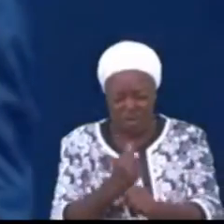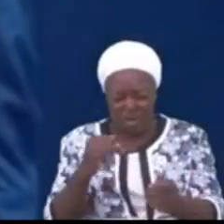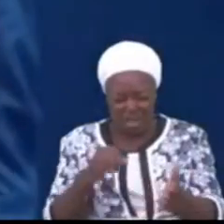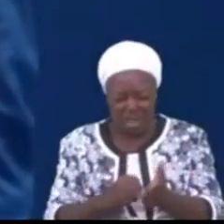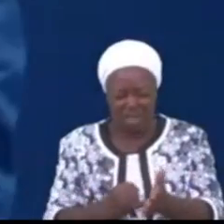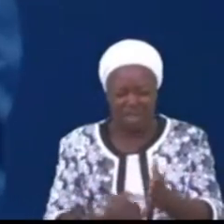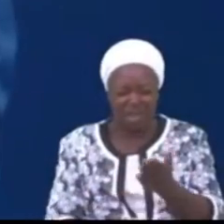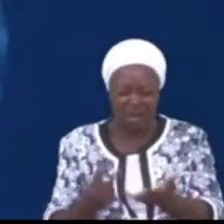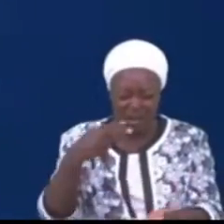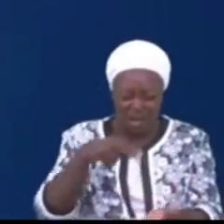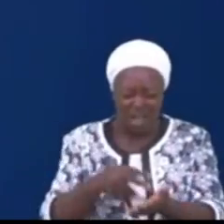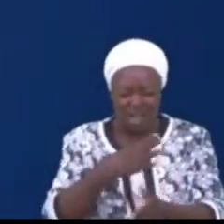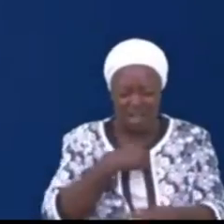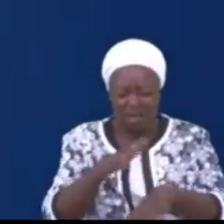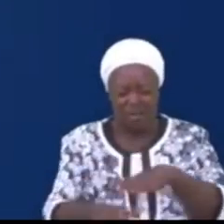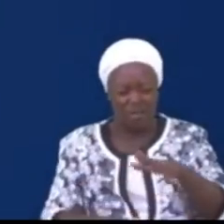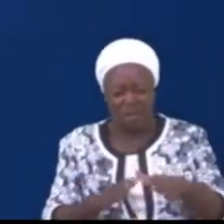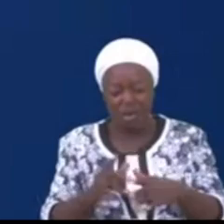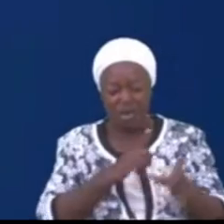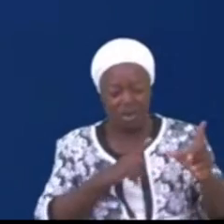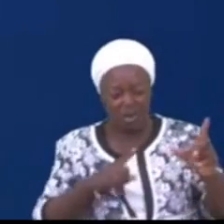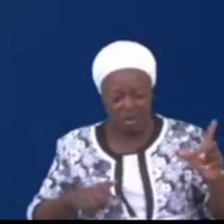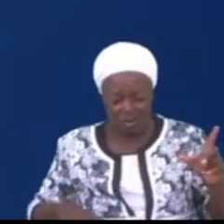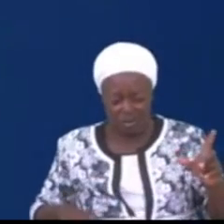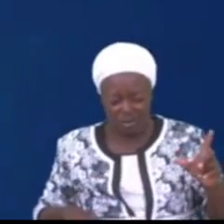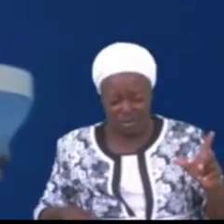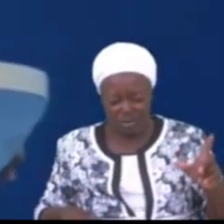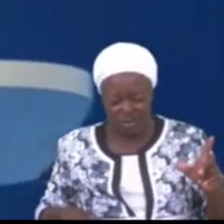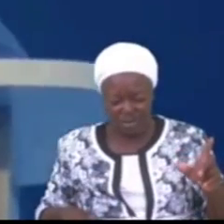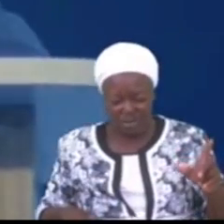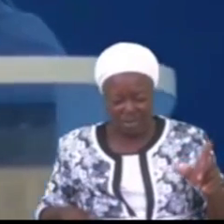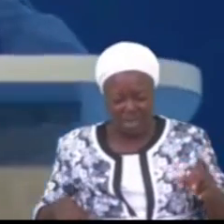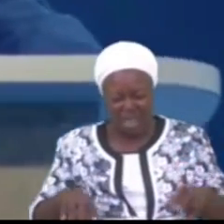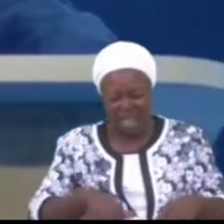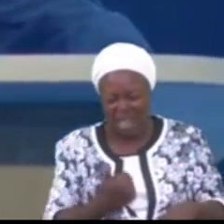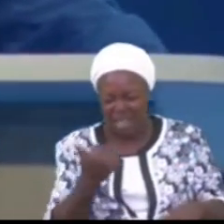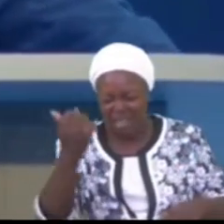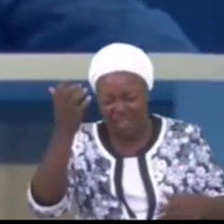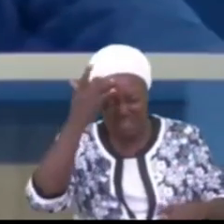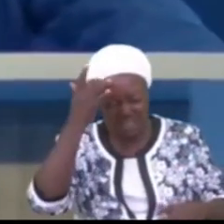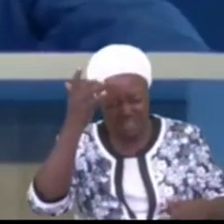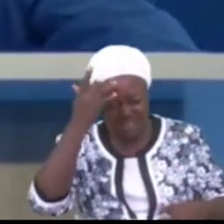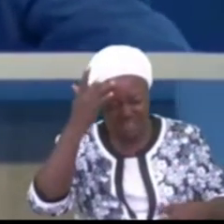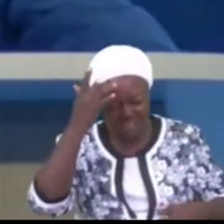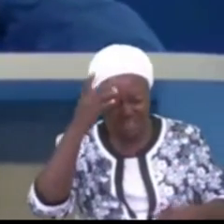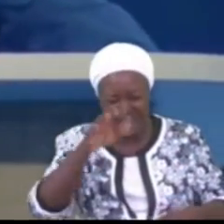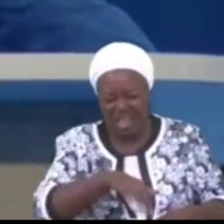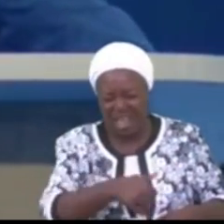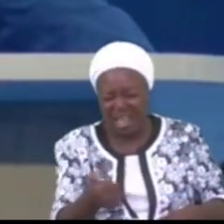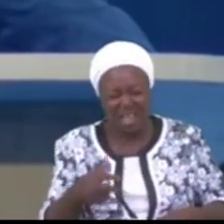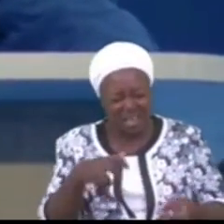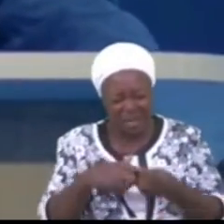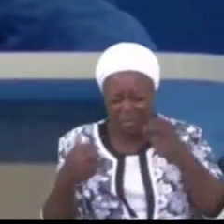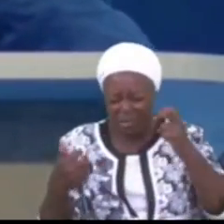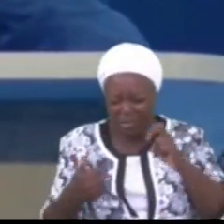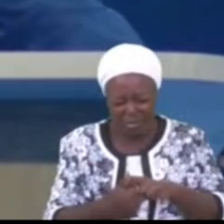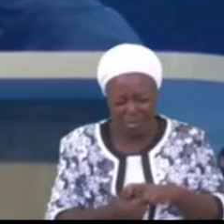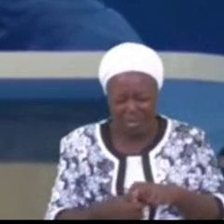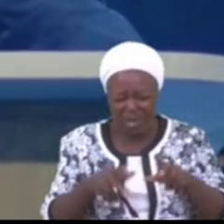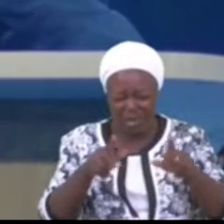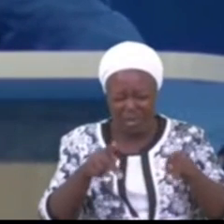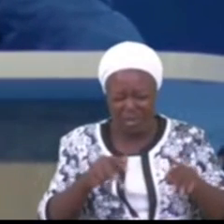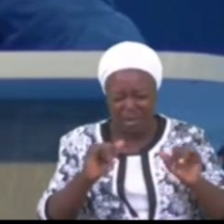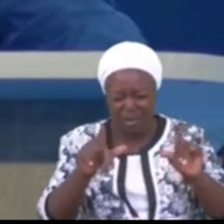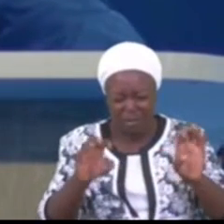walk. Lord, any sickness, any infirmity, pile,